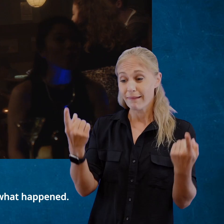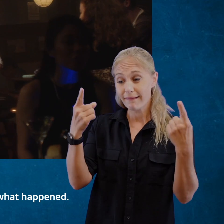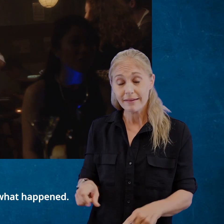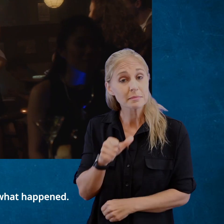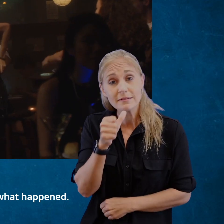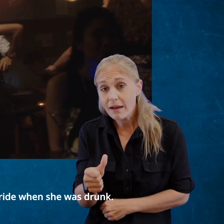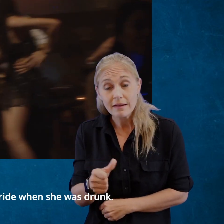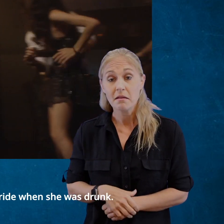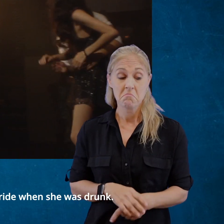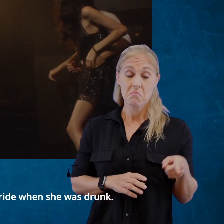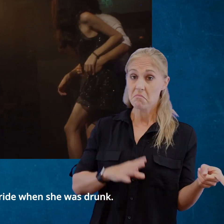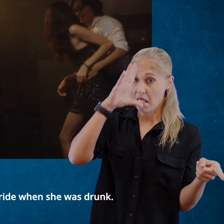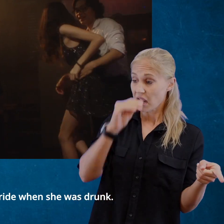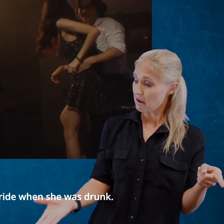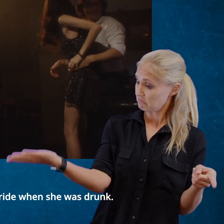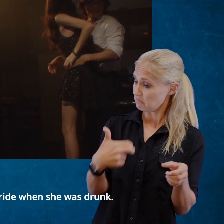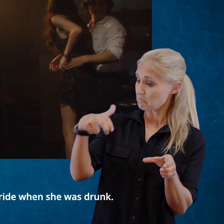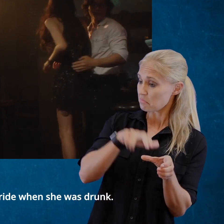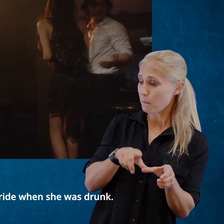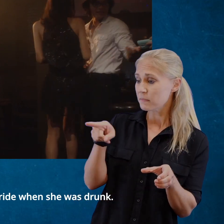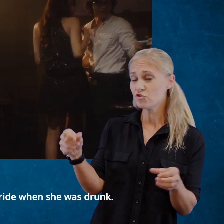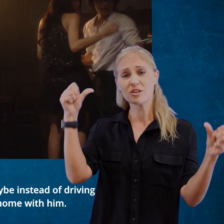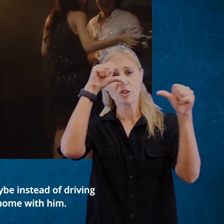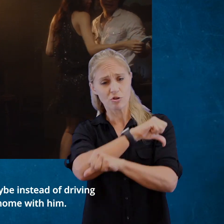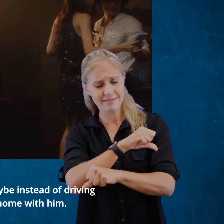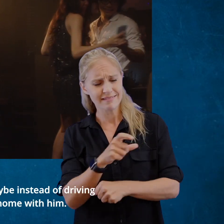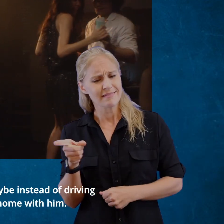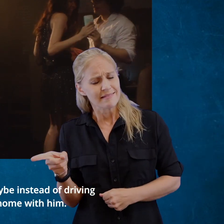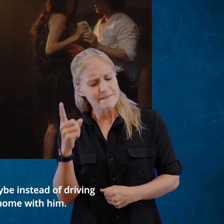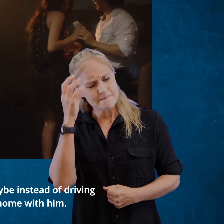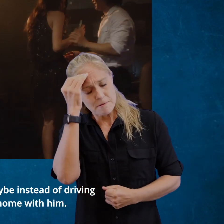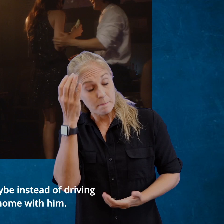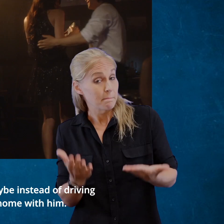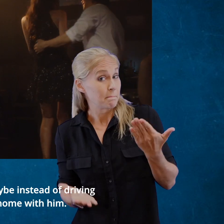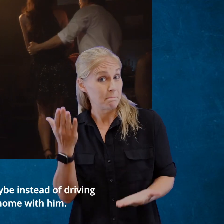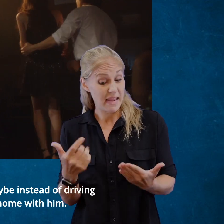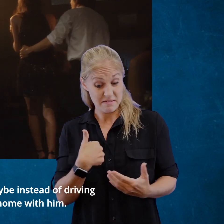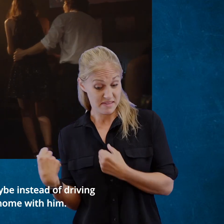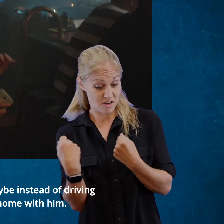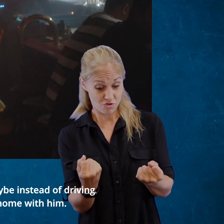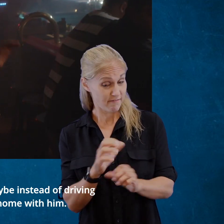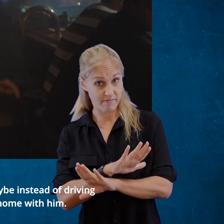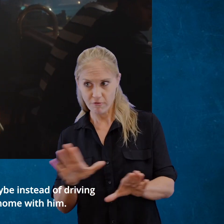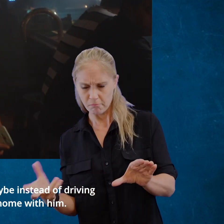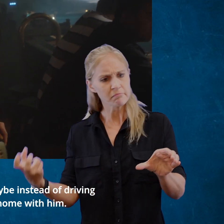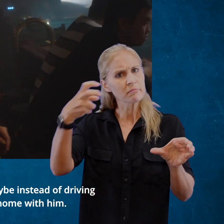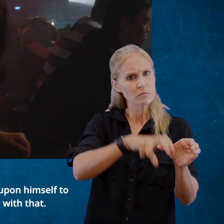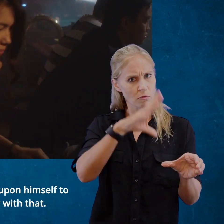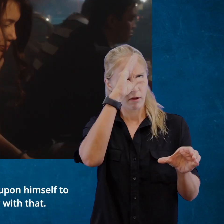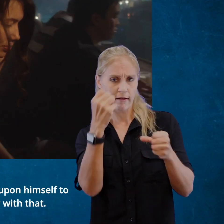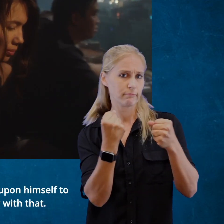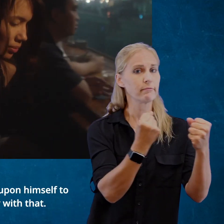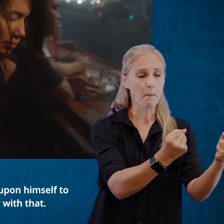what happened. Somebody offered her a ride when she was drunk. She decided that maybe instead of driving, she would go home with him.